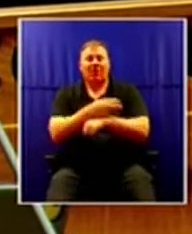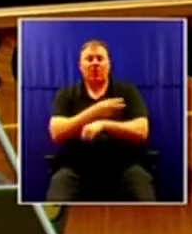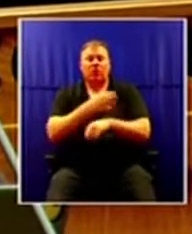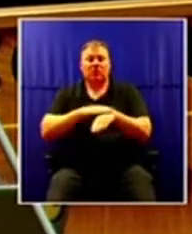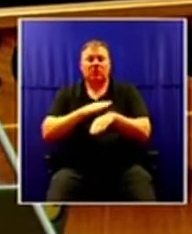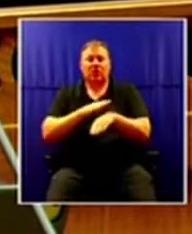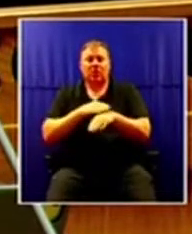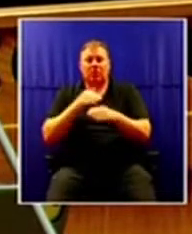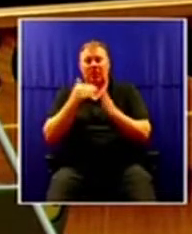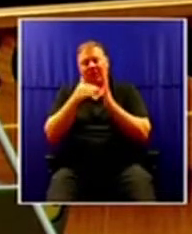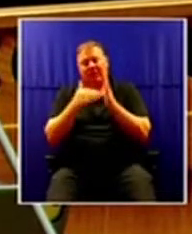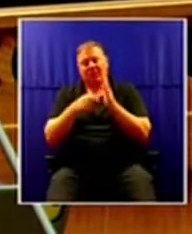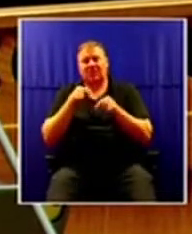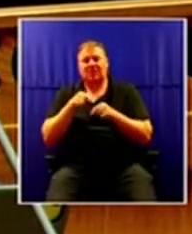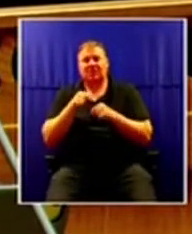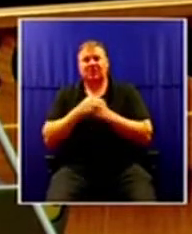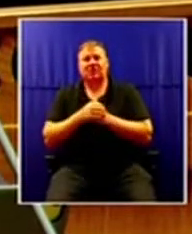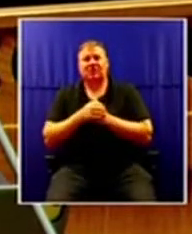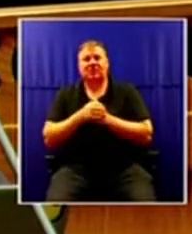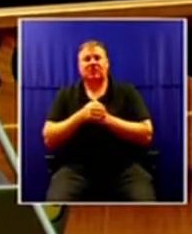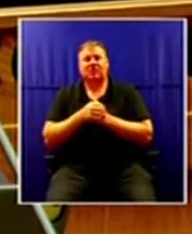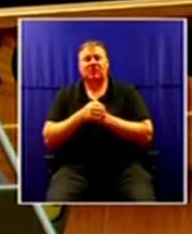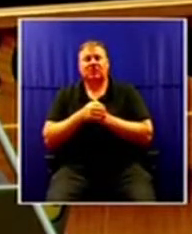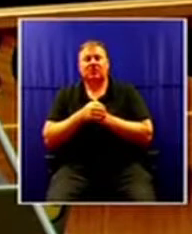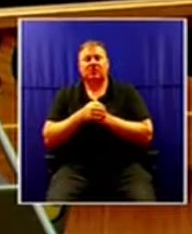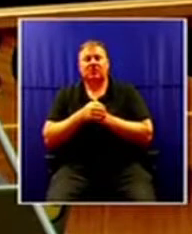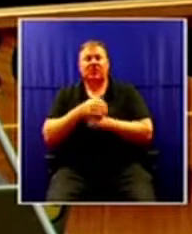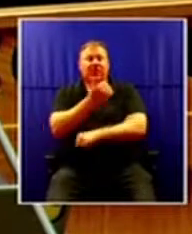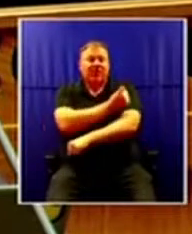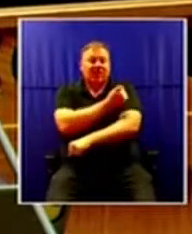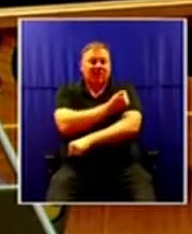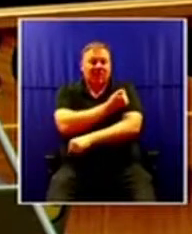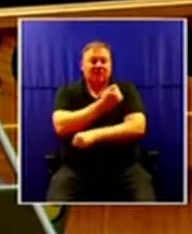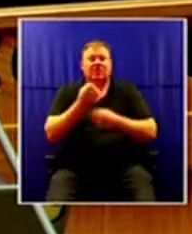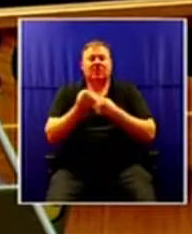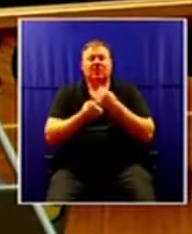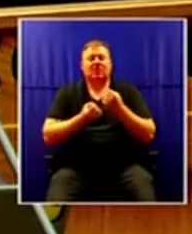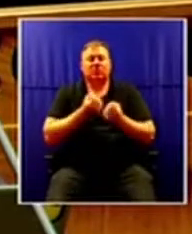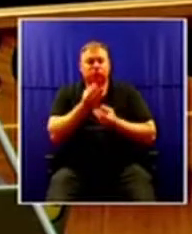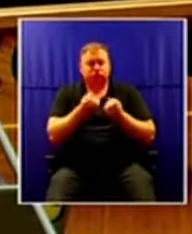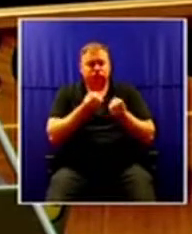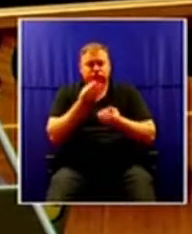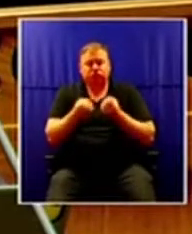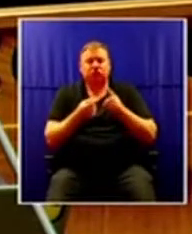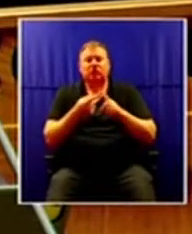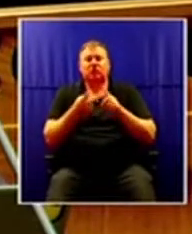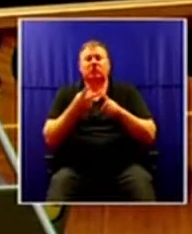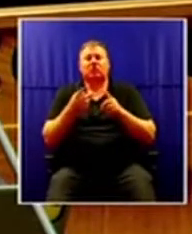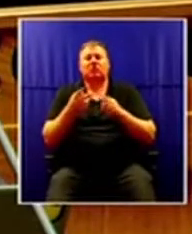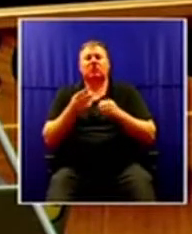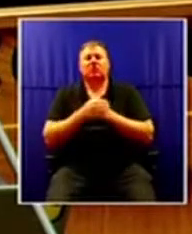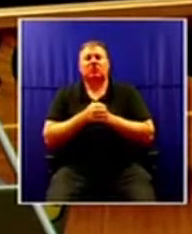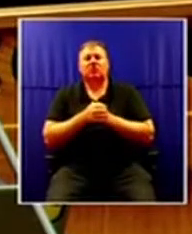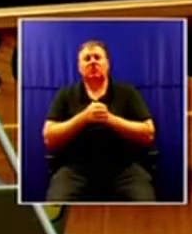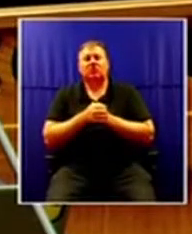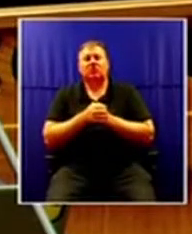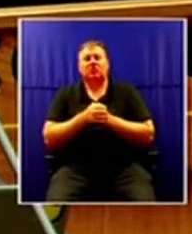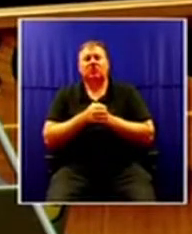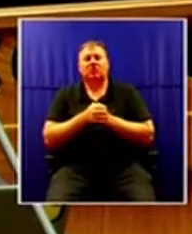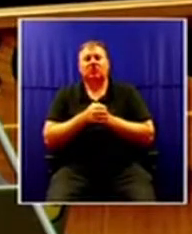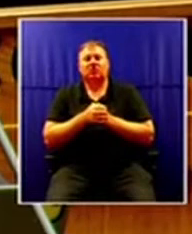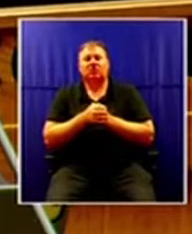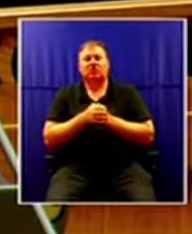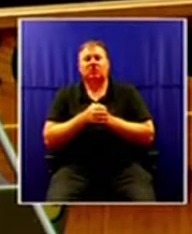or levels rather, the vaccine rollout and adoption of biosecurity standards